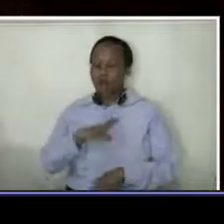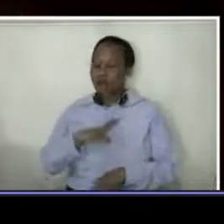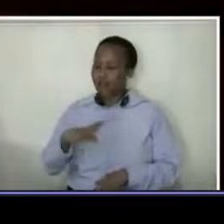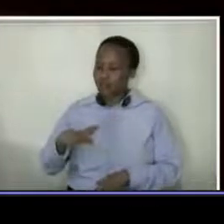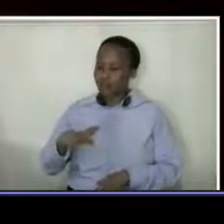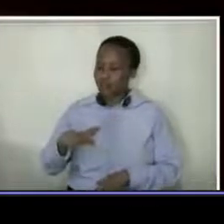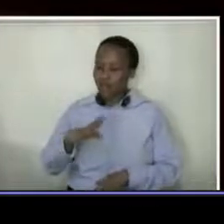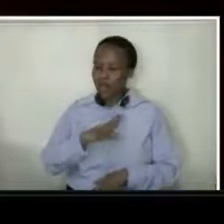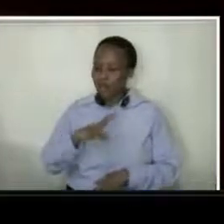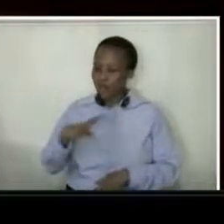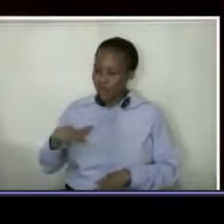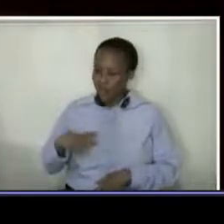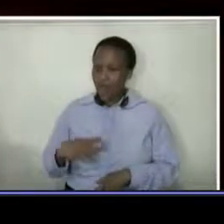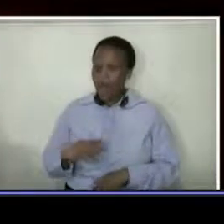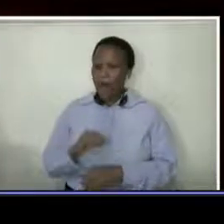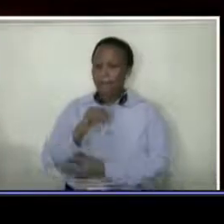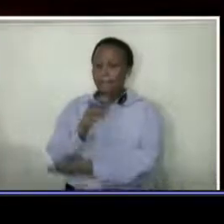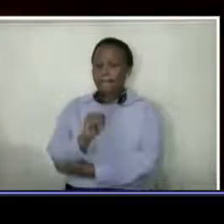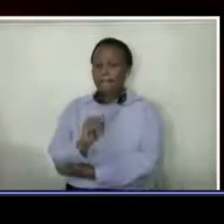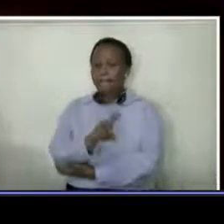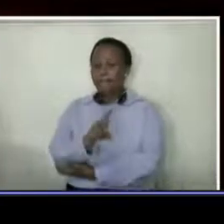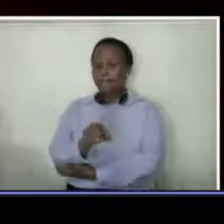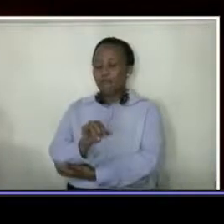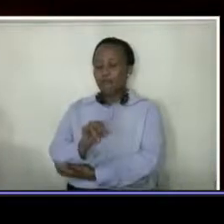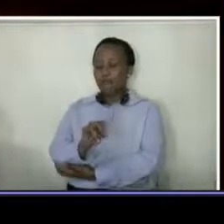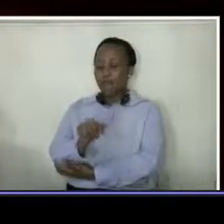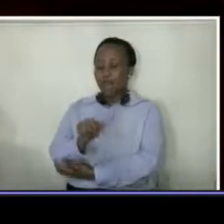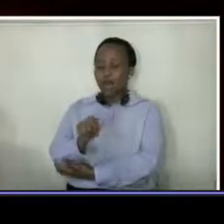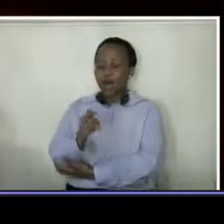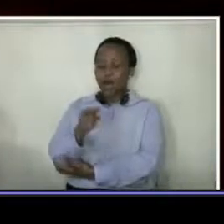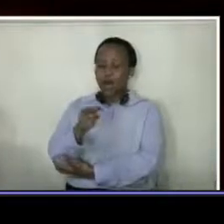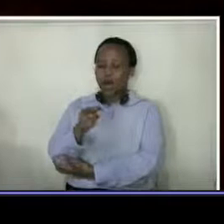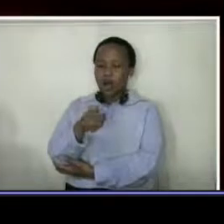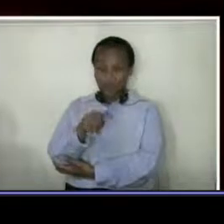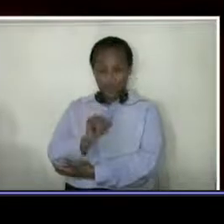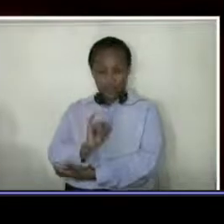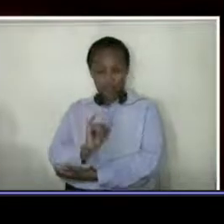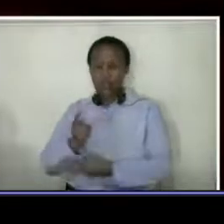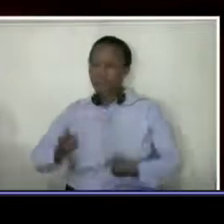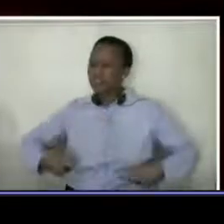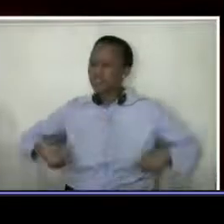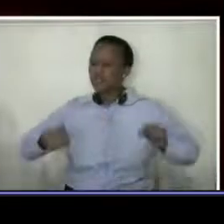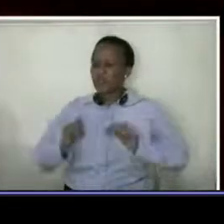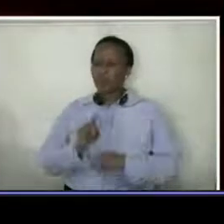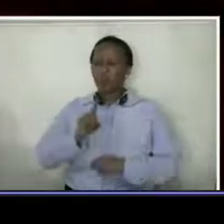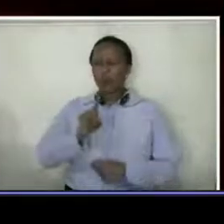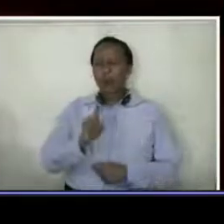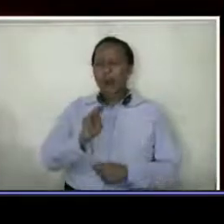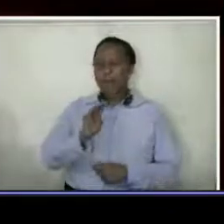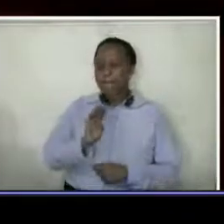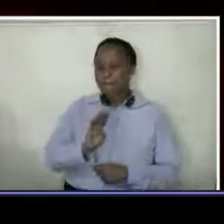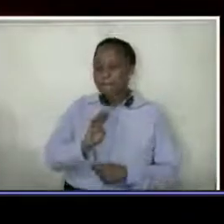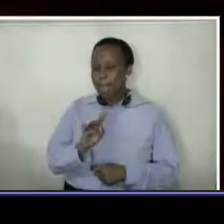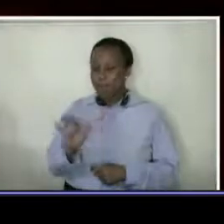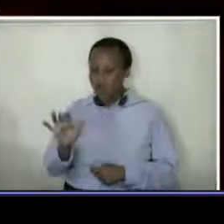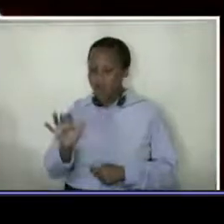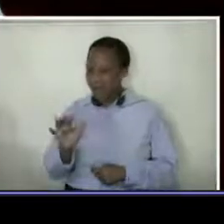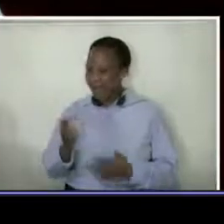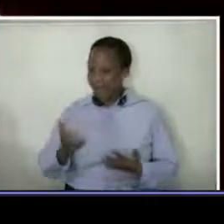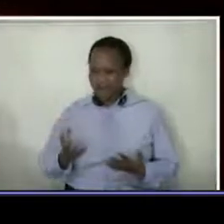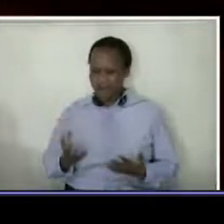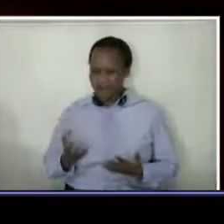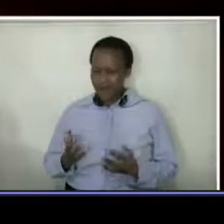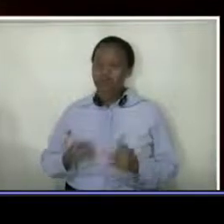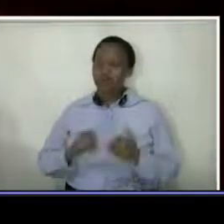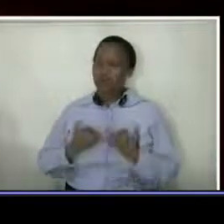ka-1.6 billion. Wawuyizwaphi into yomkhandlu Somlomo lapho ungatholi khona ukusebenza kwabantu, abantu